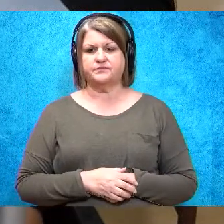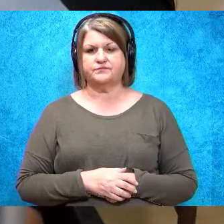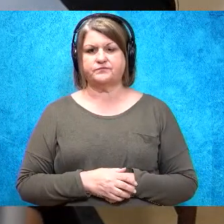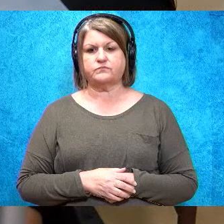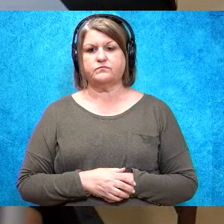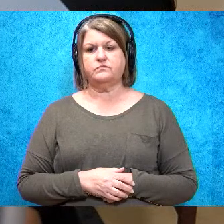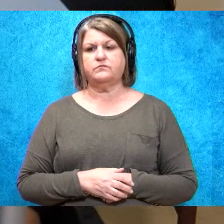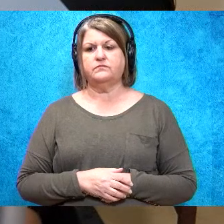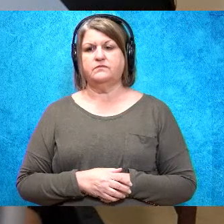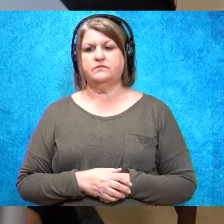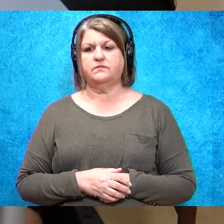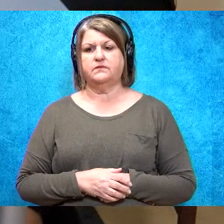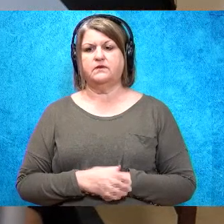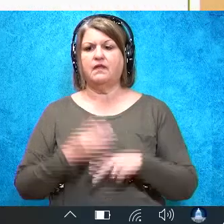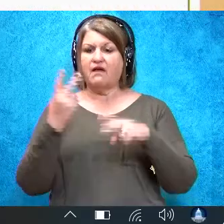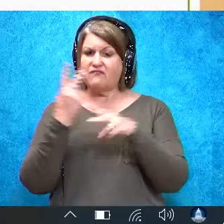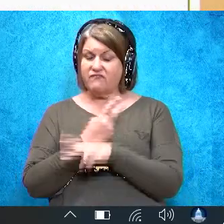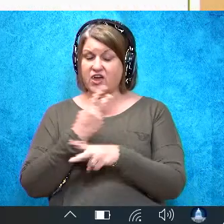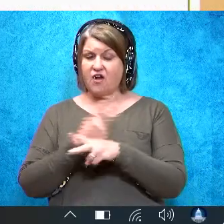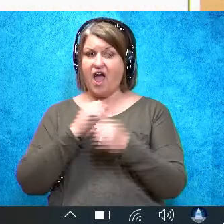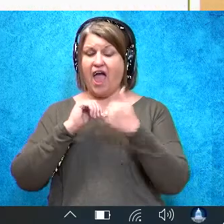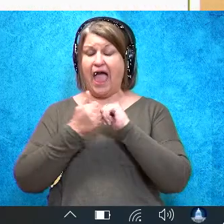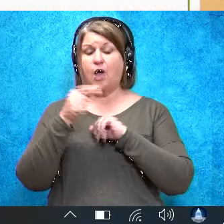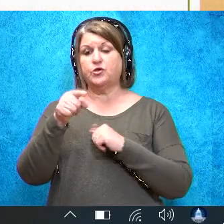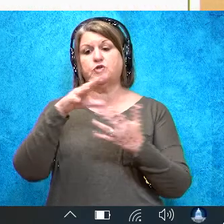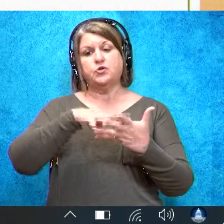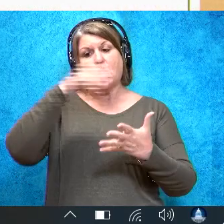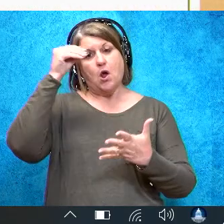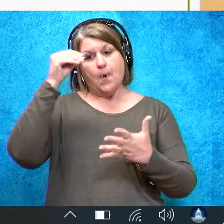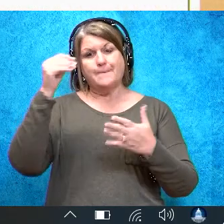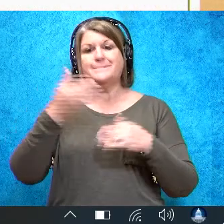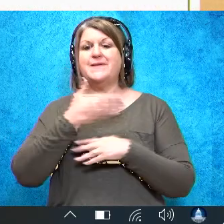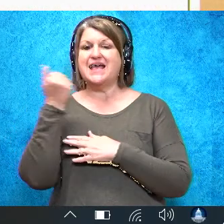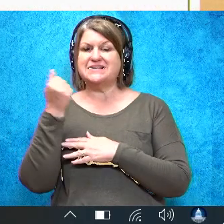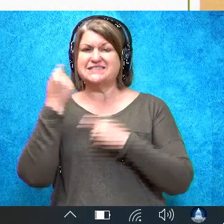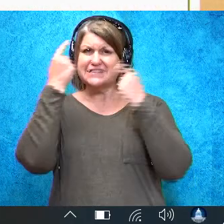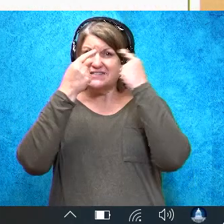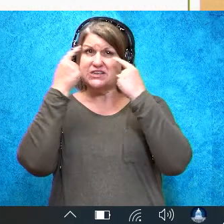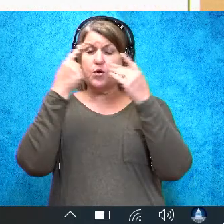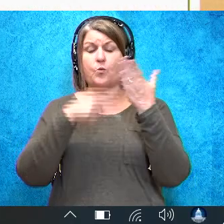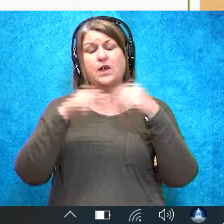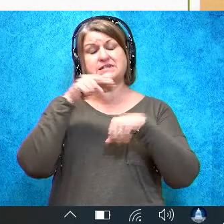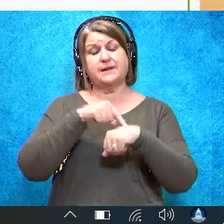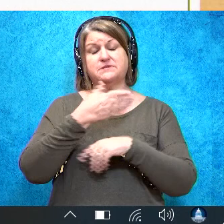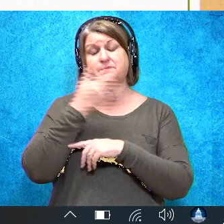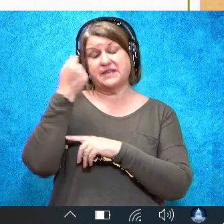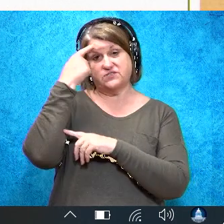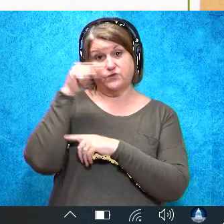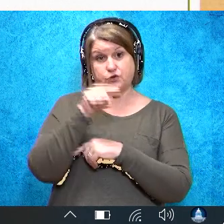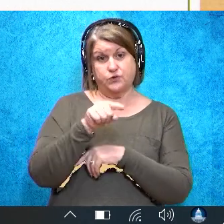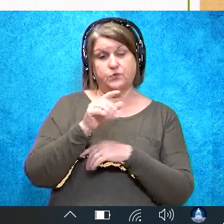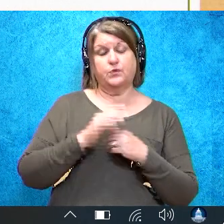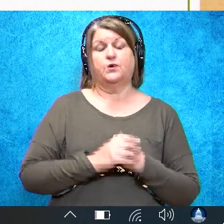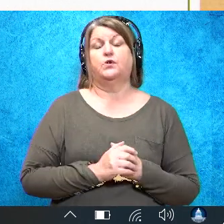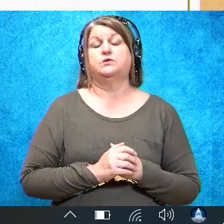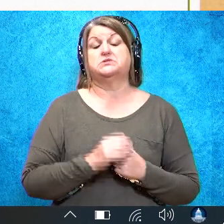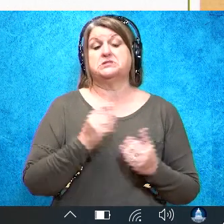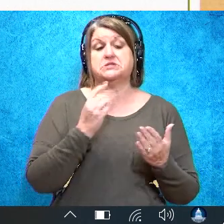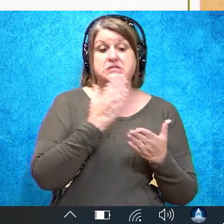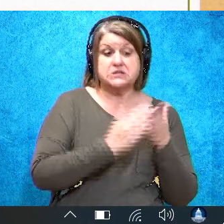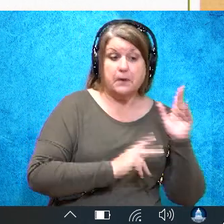Right. Figure out how you learn best. Consider the time of day. For some, it may be early morning. For others, it